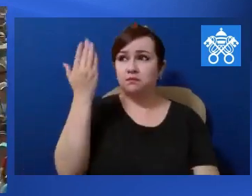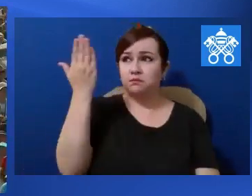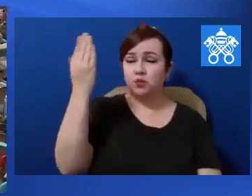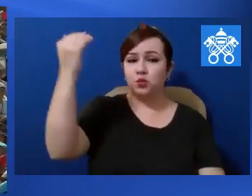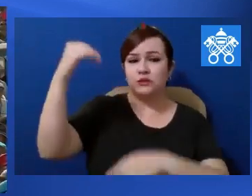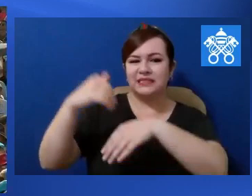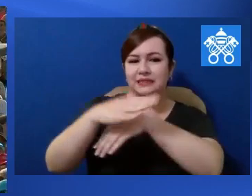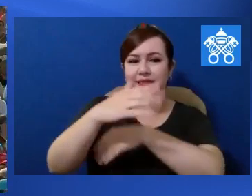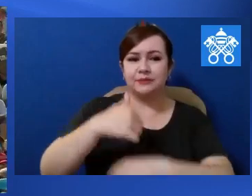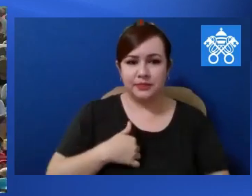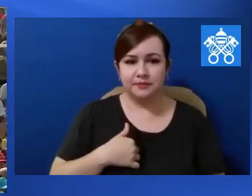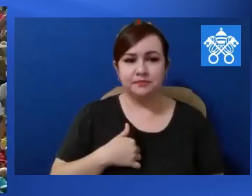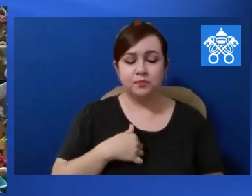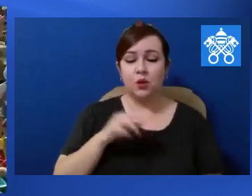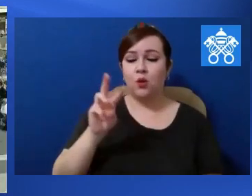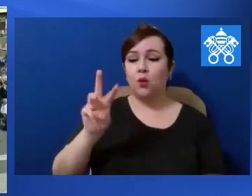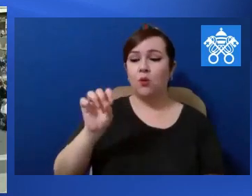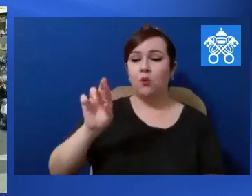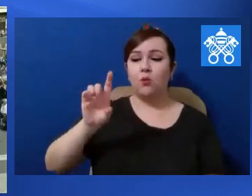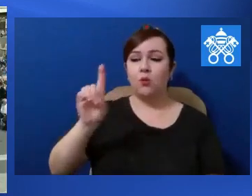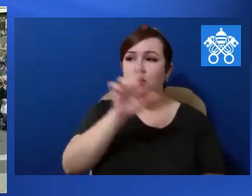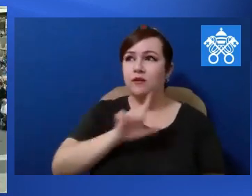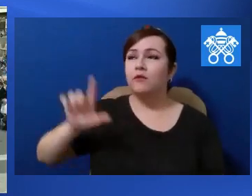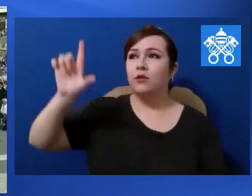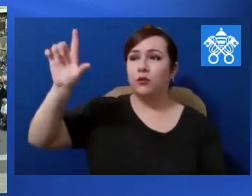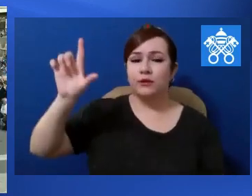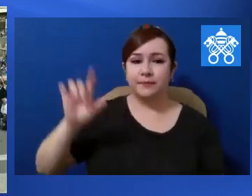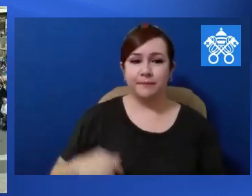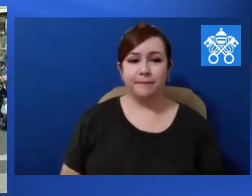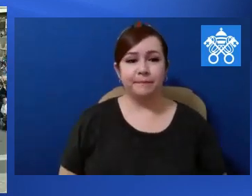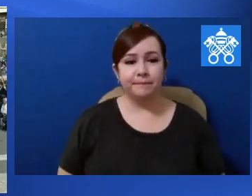enviado. Palabra del Señor.